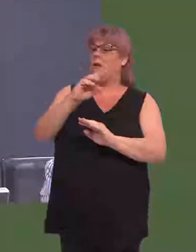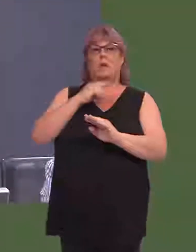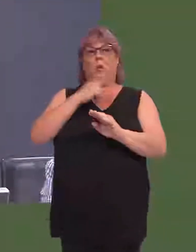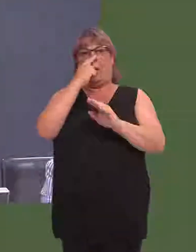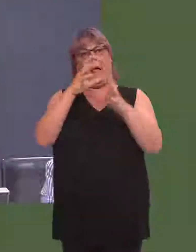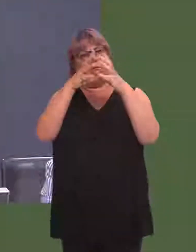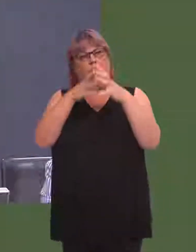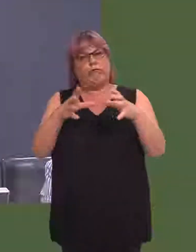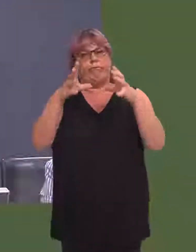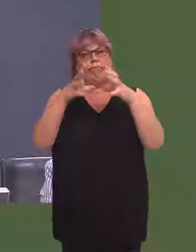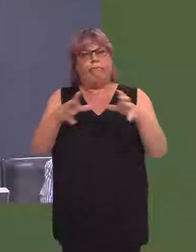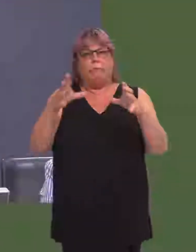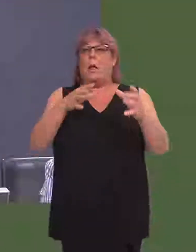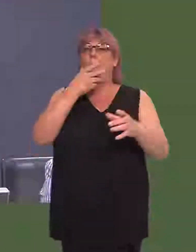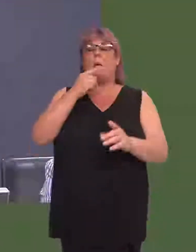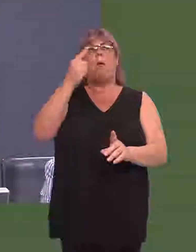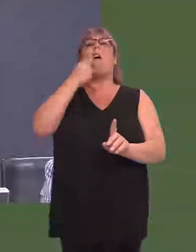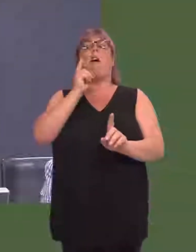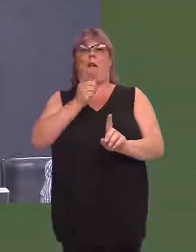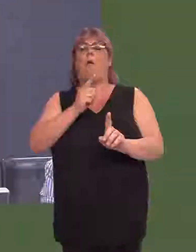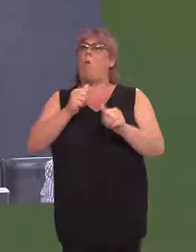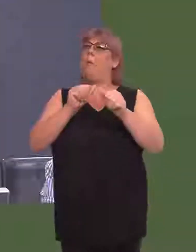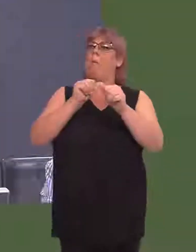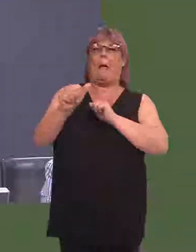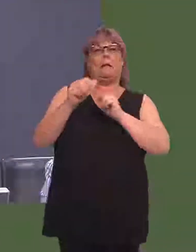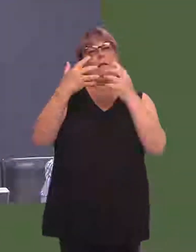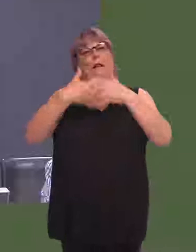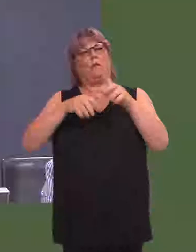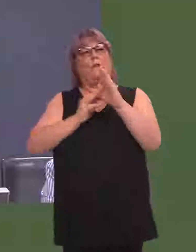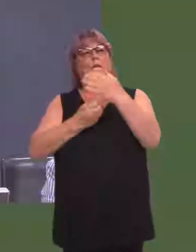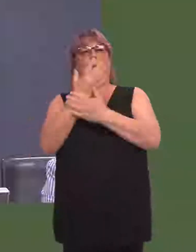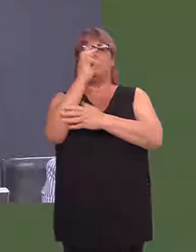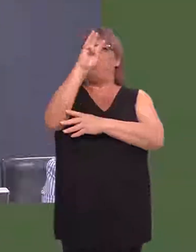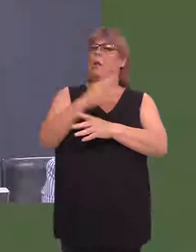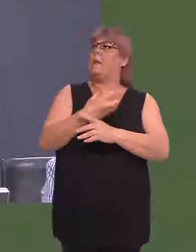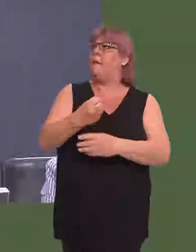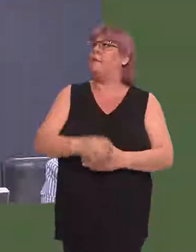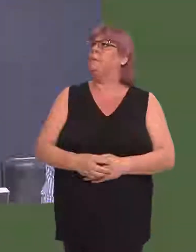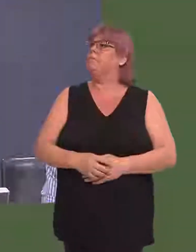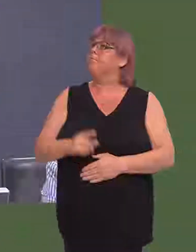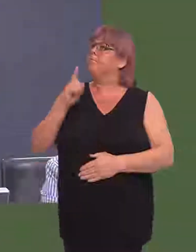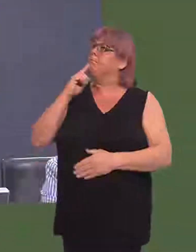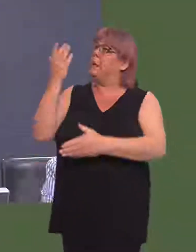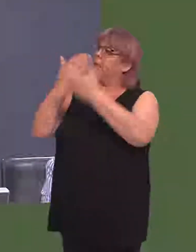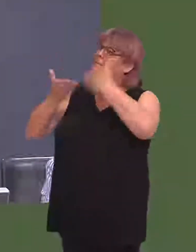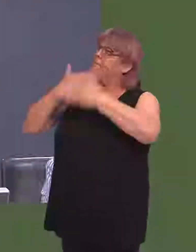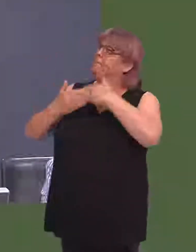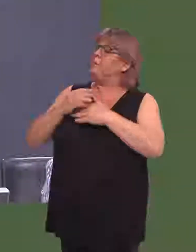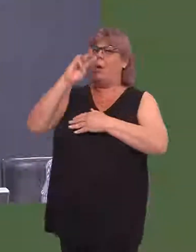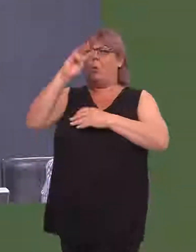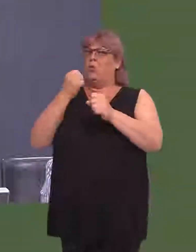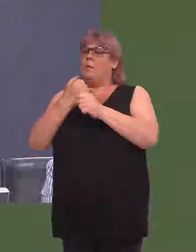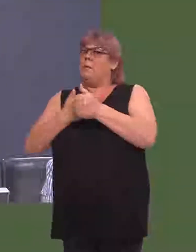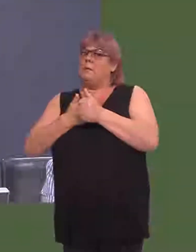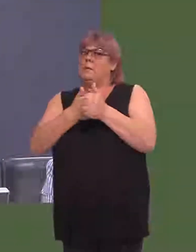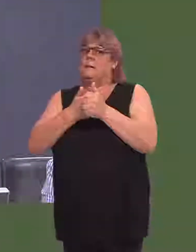and establishing our reputation for being at the forefront of technological developments. So will the First Minister set out the steps the Welsh